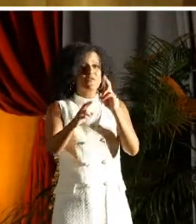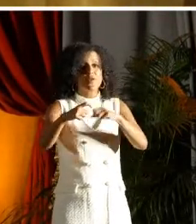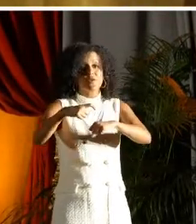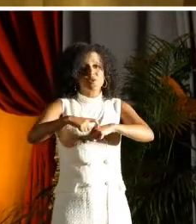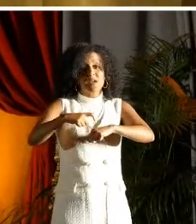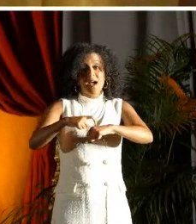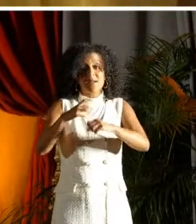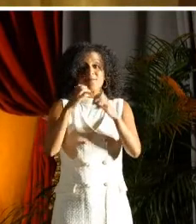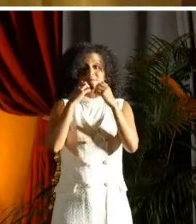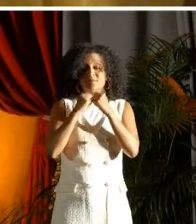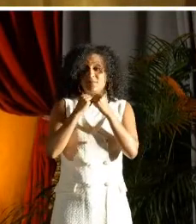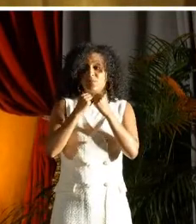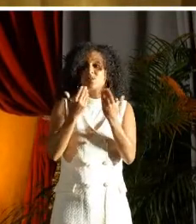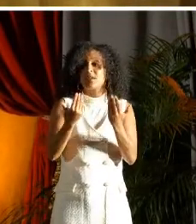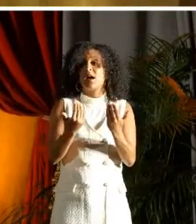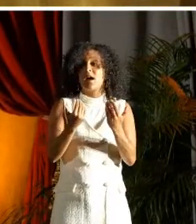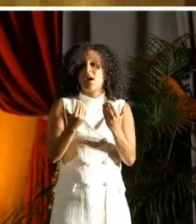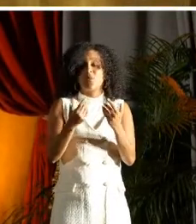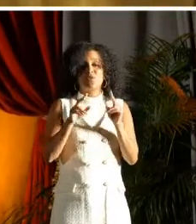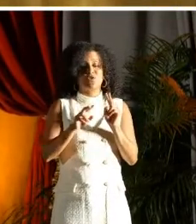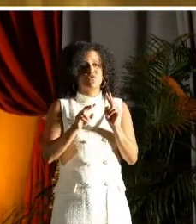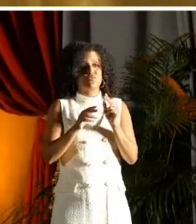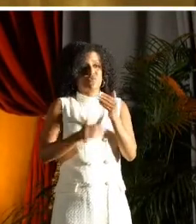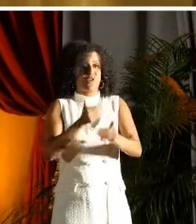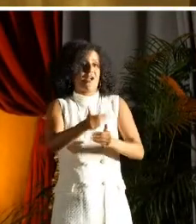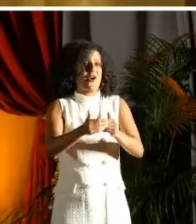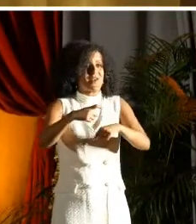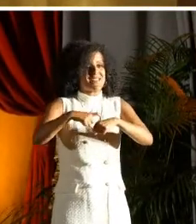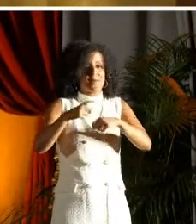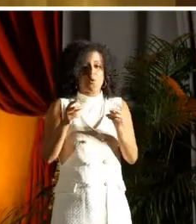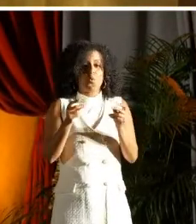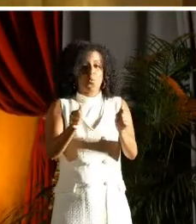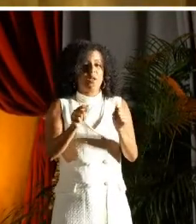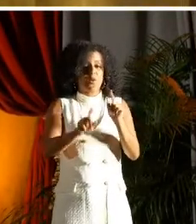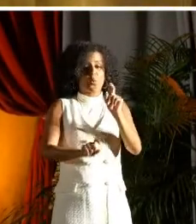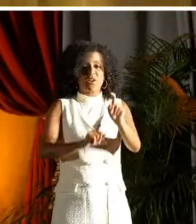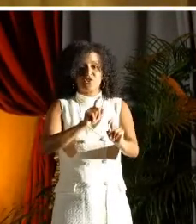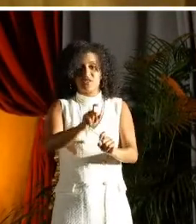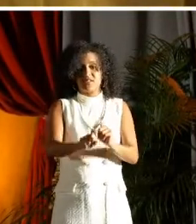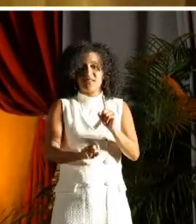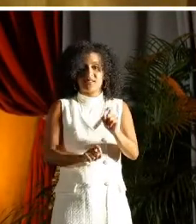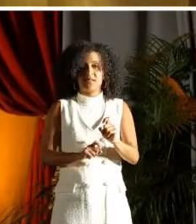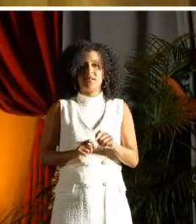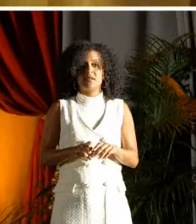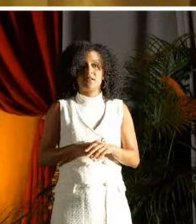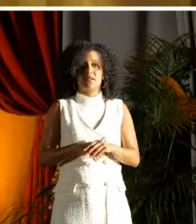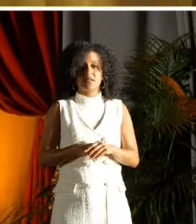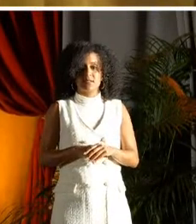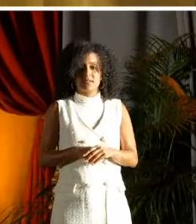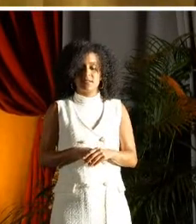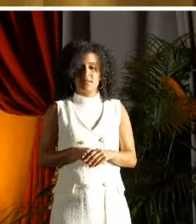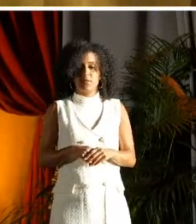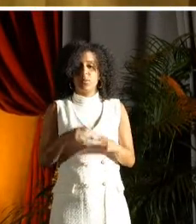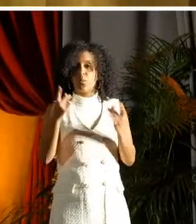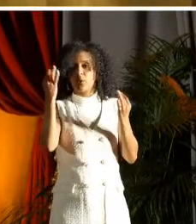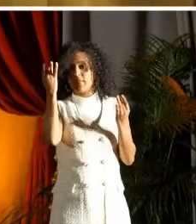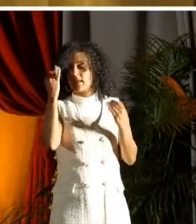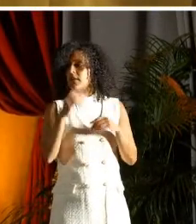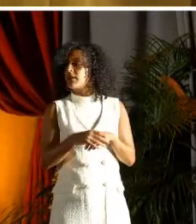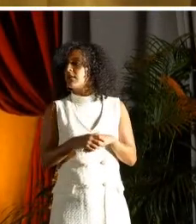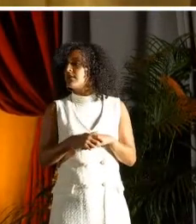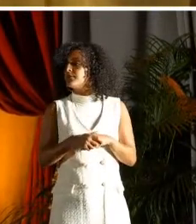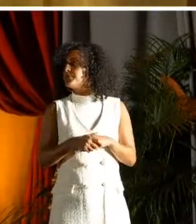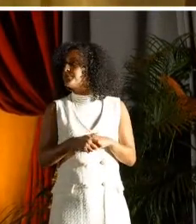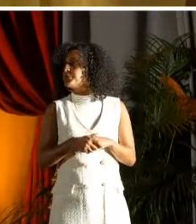your time, so we're going to stay on track. Have time for a couple of quick questions. If what do you think?